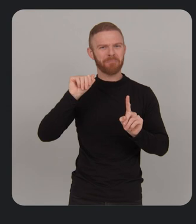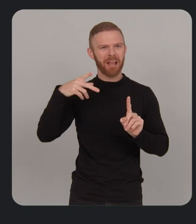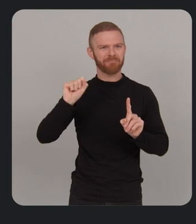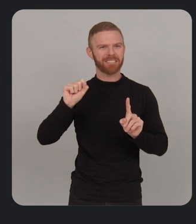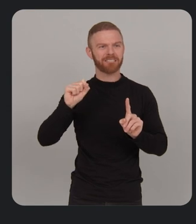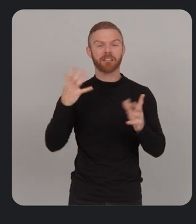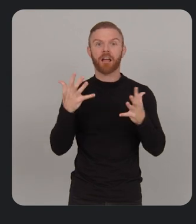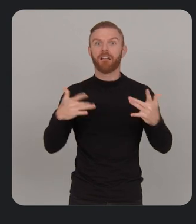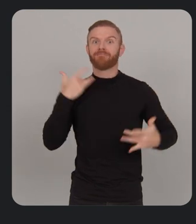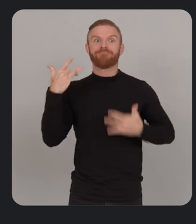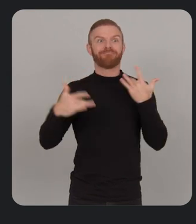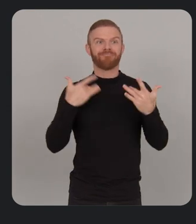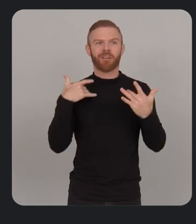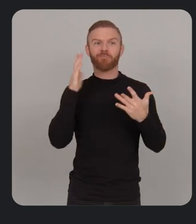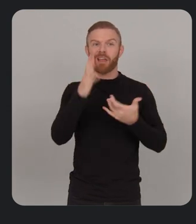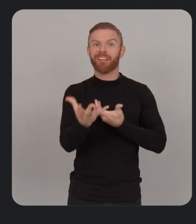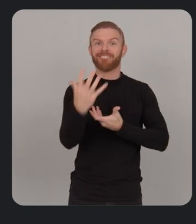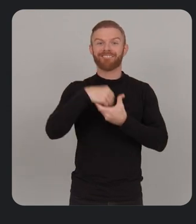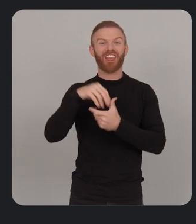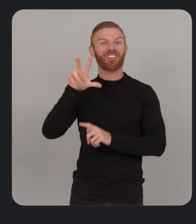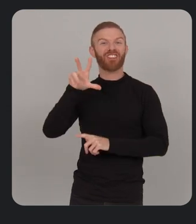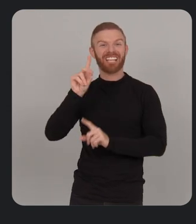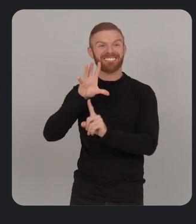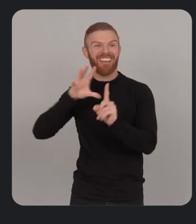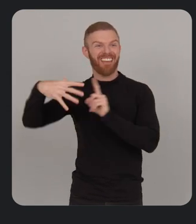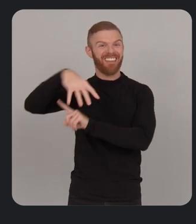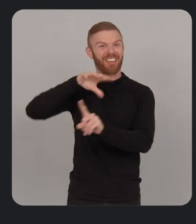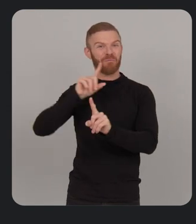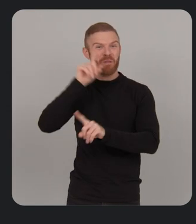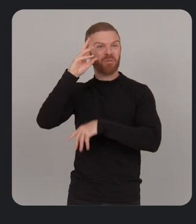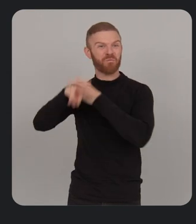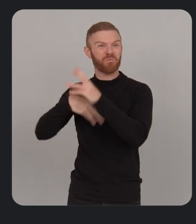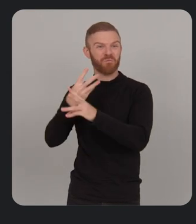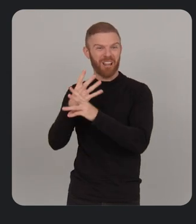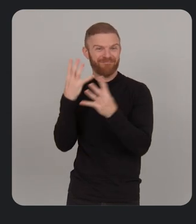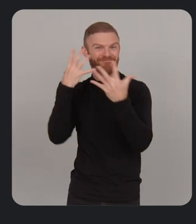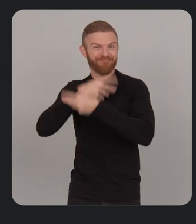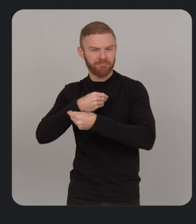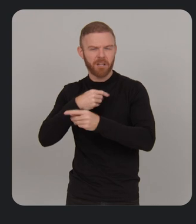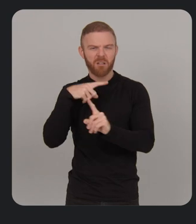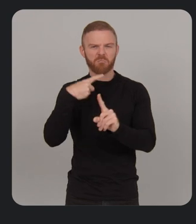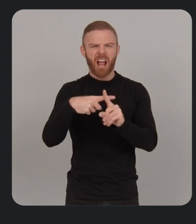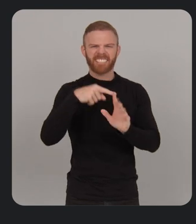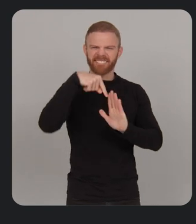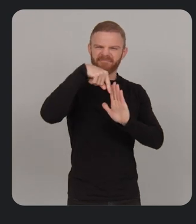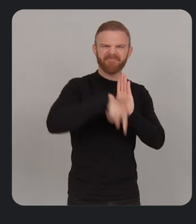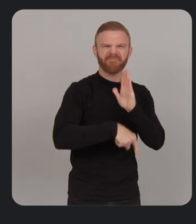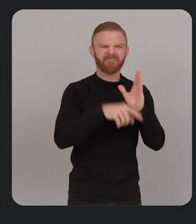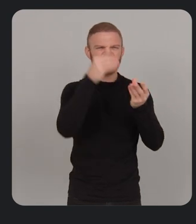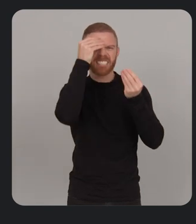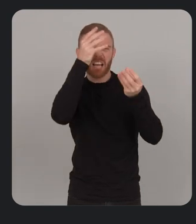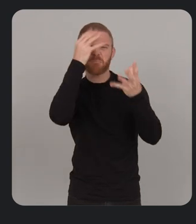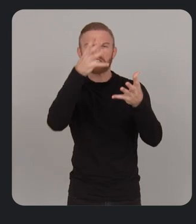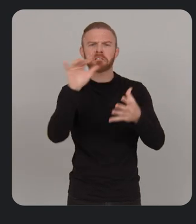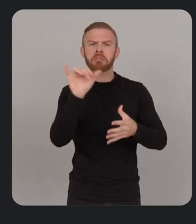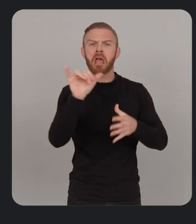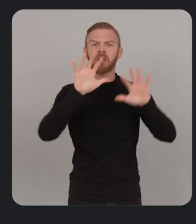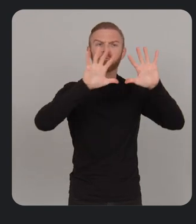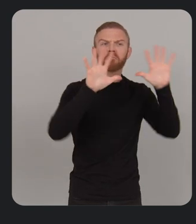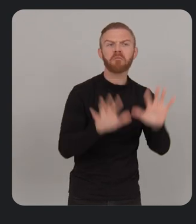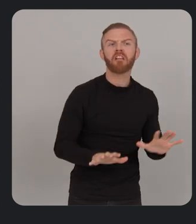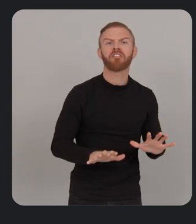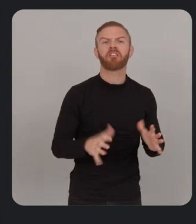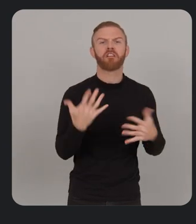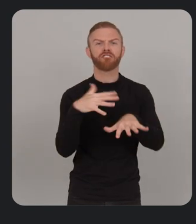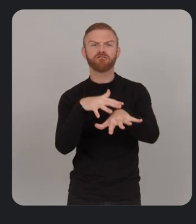exciting is that we're now able to combine this beautiful 3D model of the real world with our unparalleled depth of